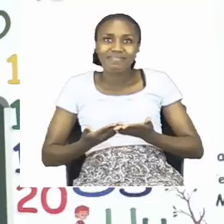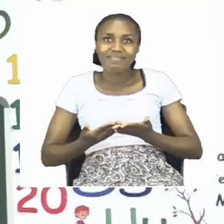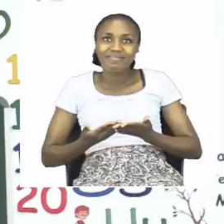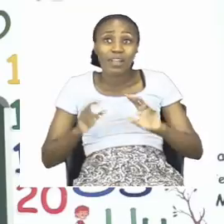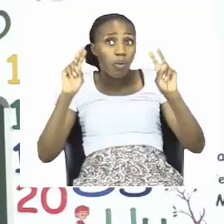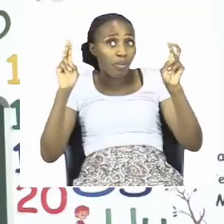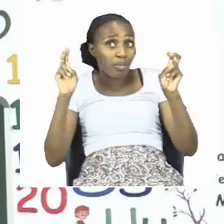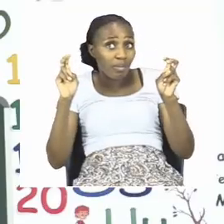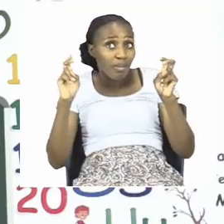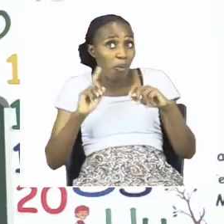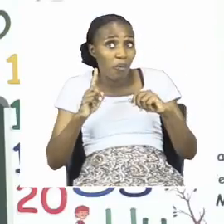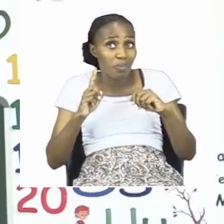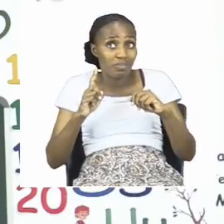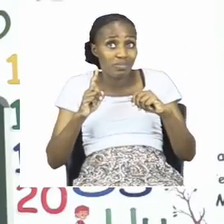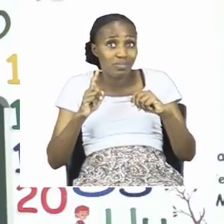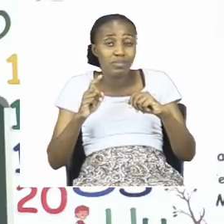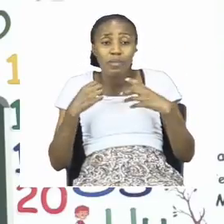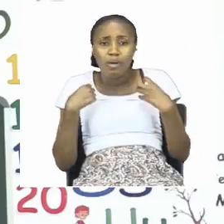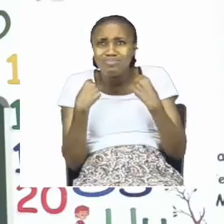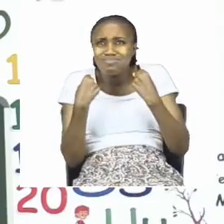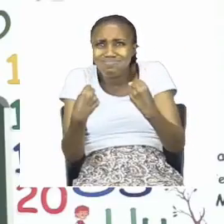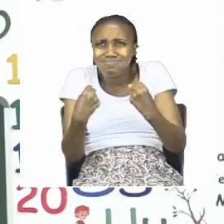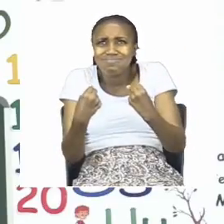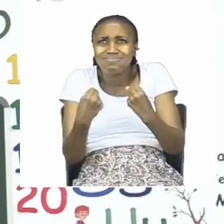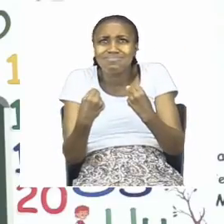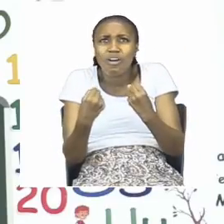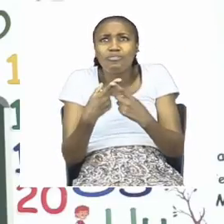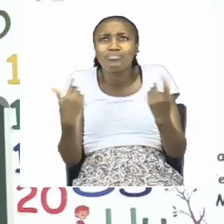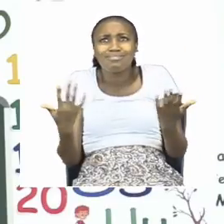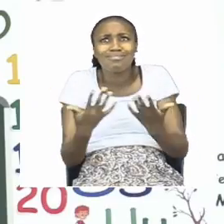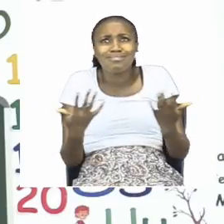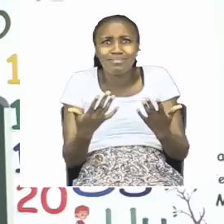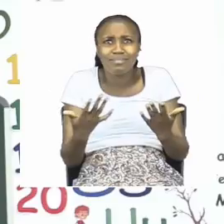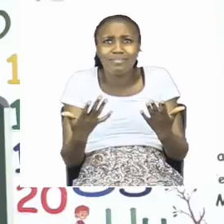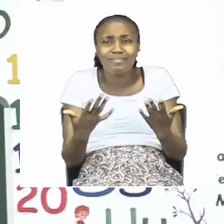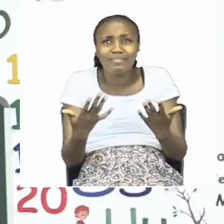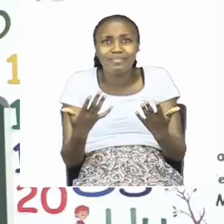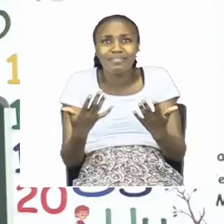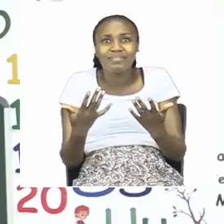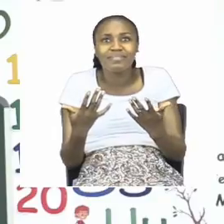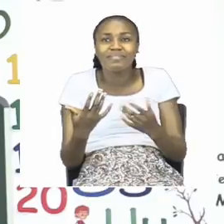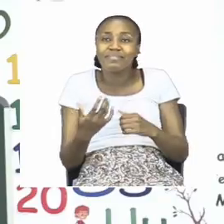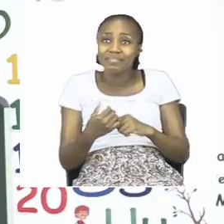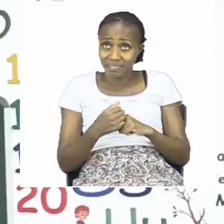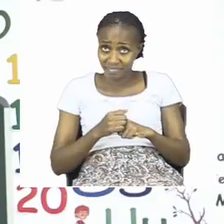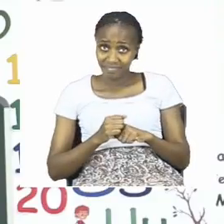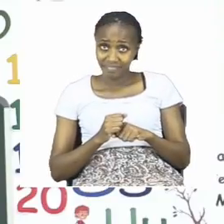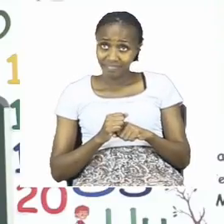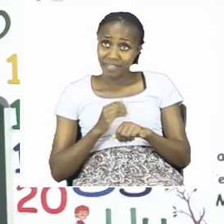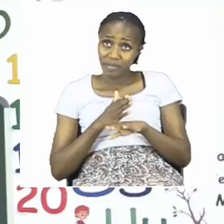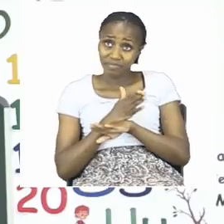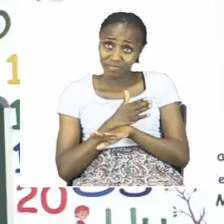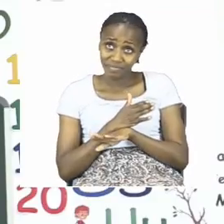Our theme this week is sources of energy. And before we get